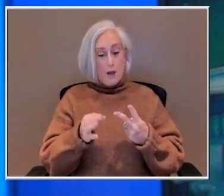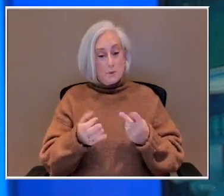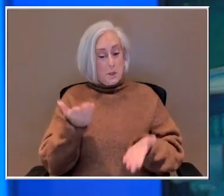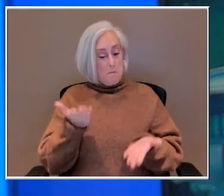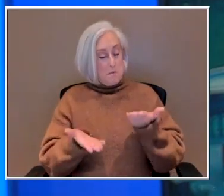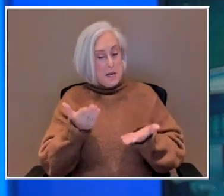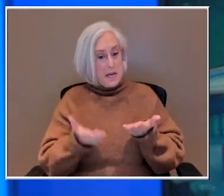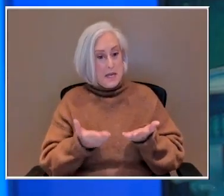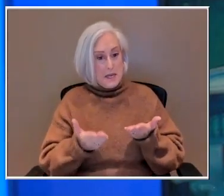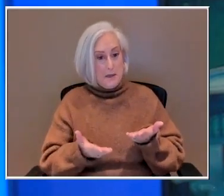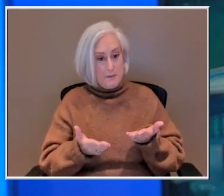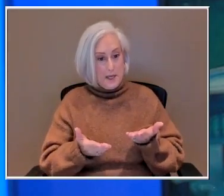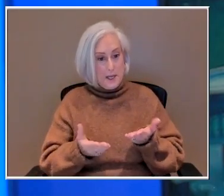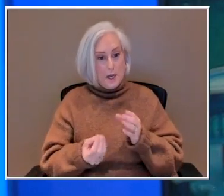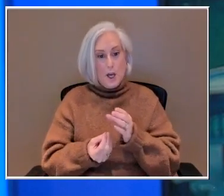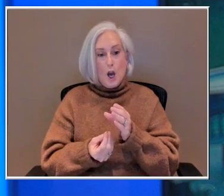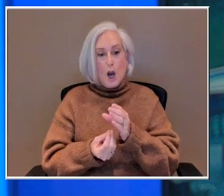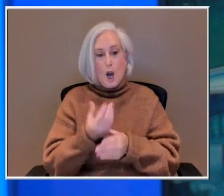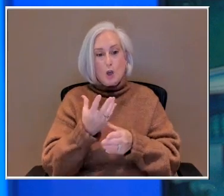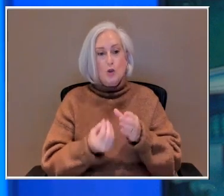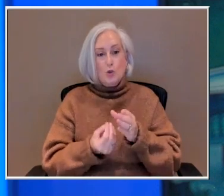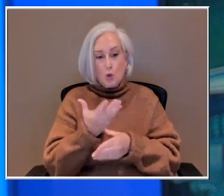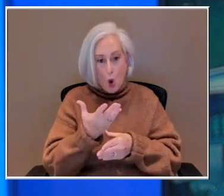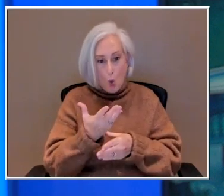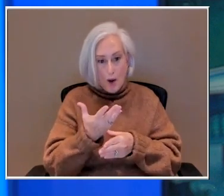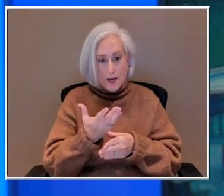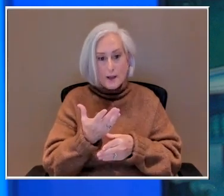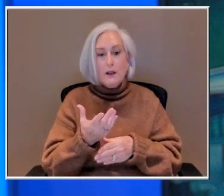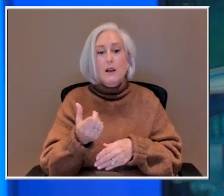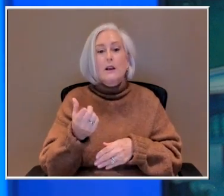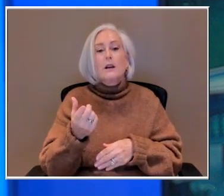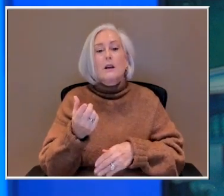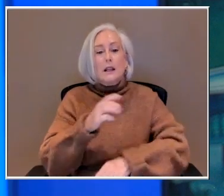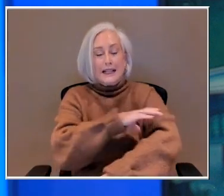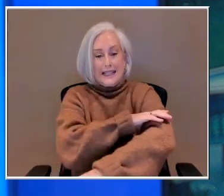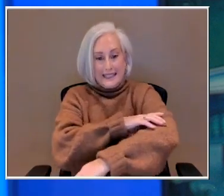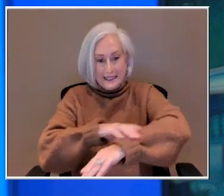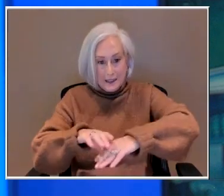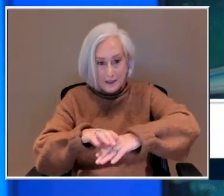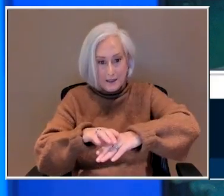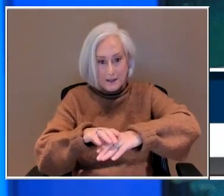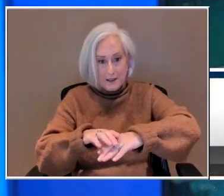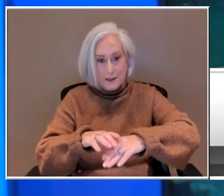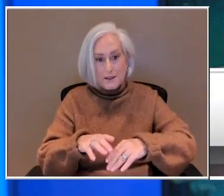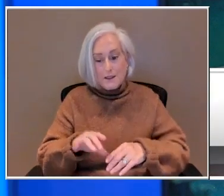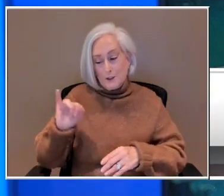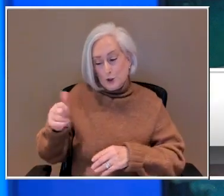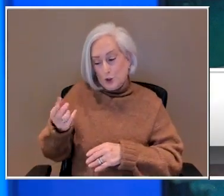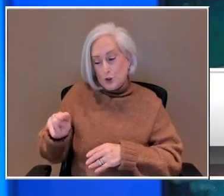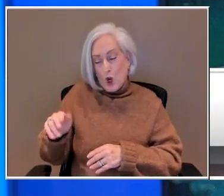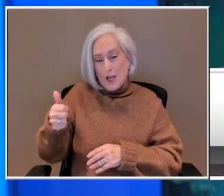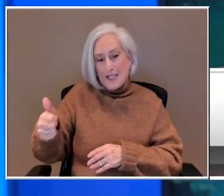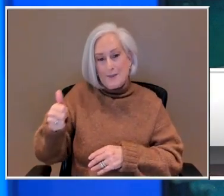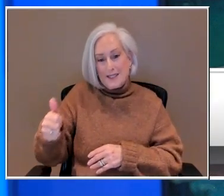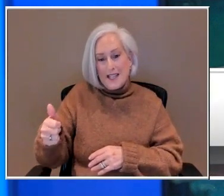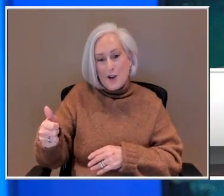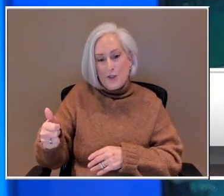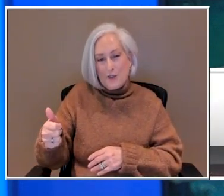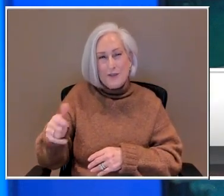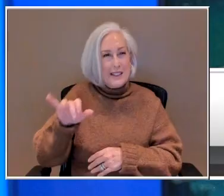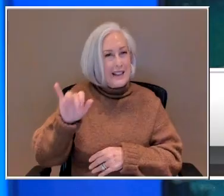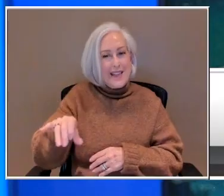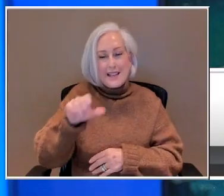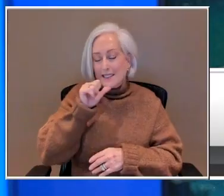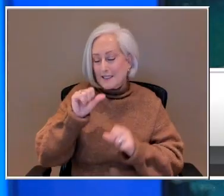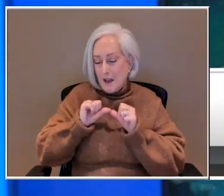a growing prosthesis. But as John alluded to, that's not going to last a lifetime. So